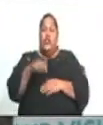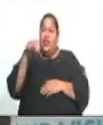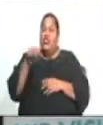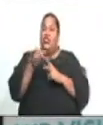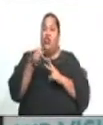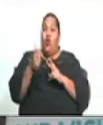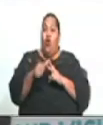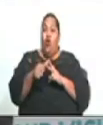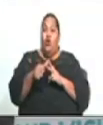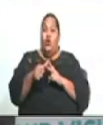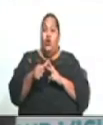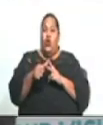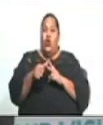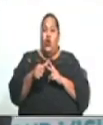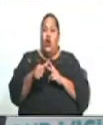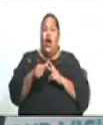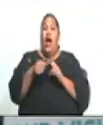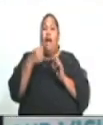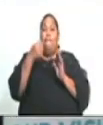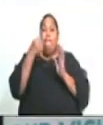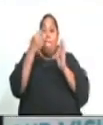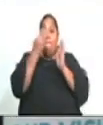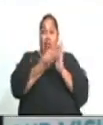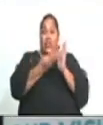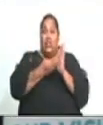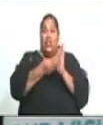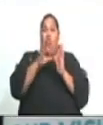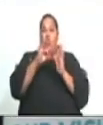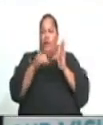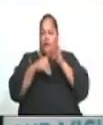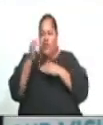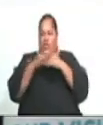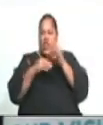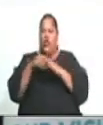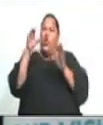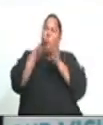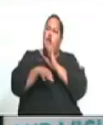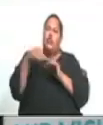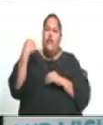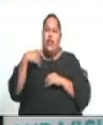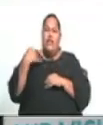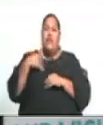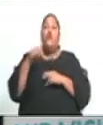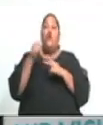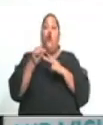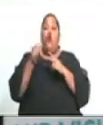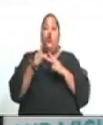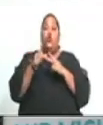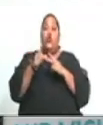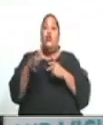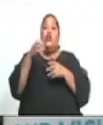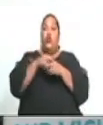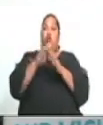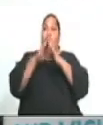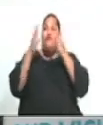an anticipatory budget. Apart from addressing infrastructure, cost of living, we are also anticipating global